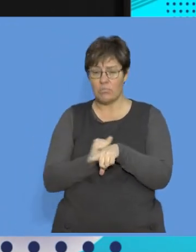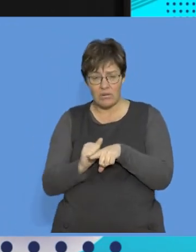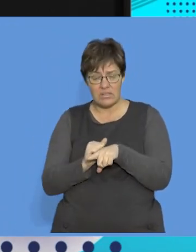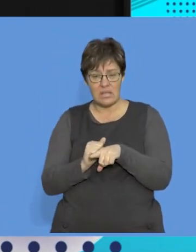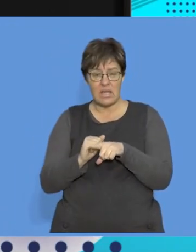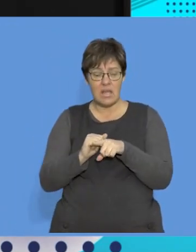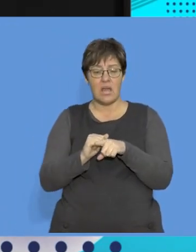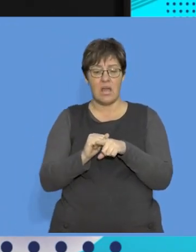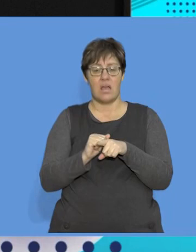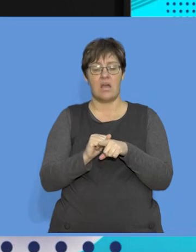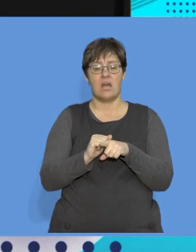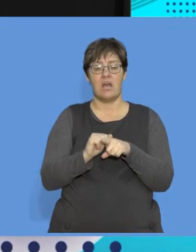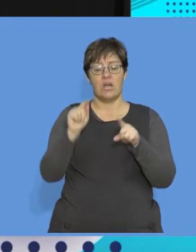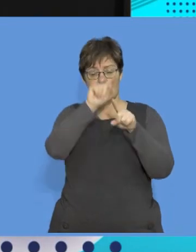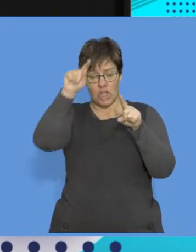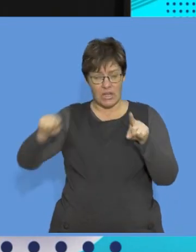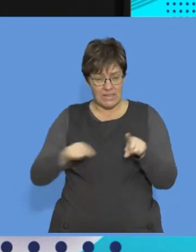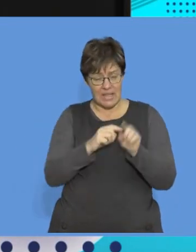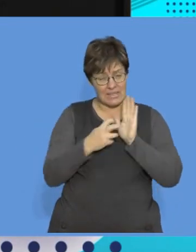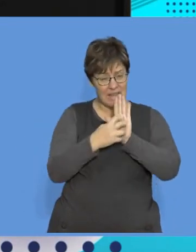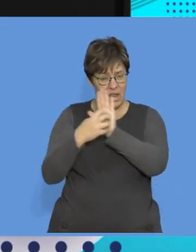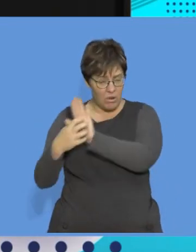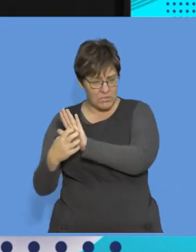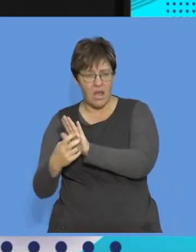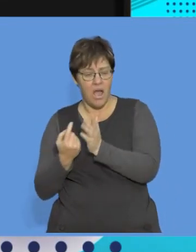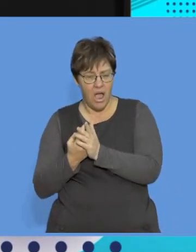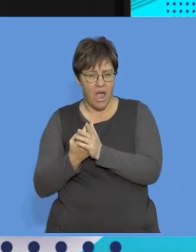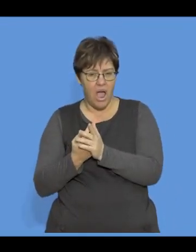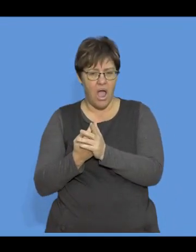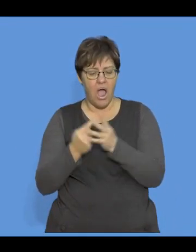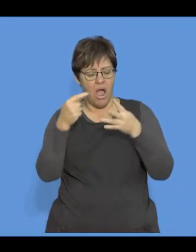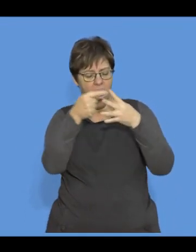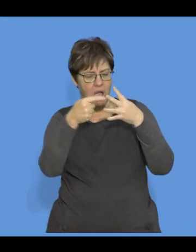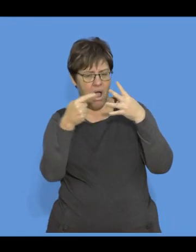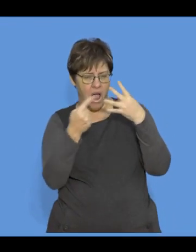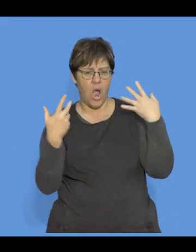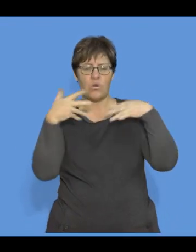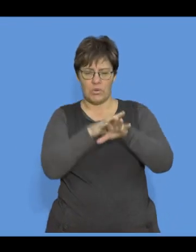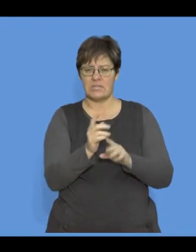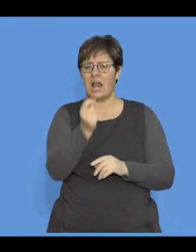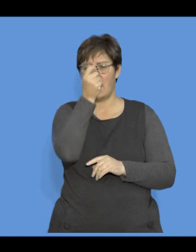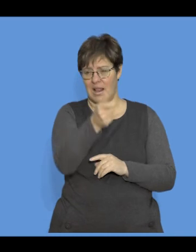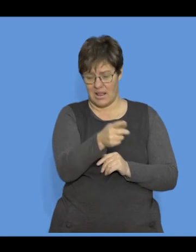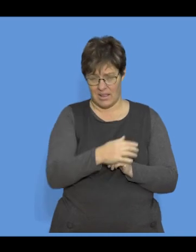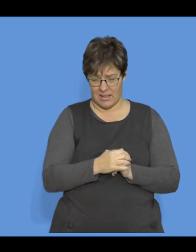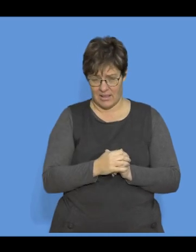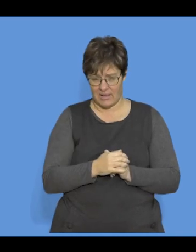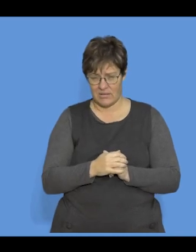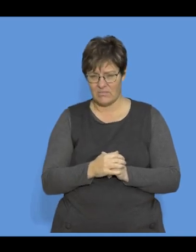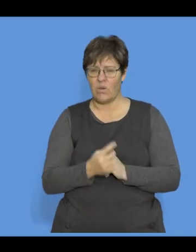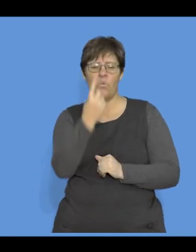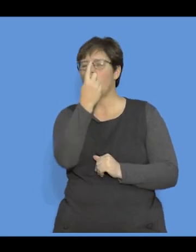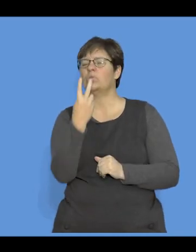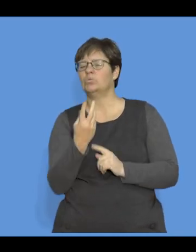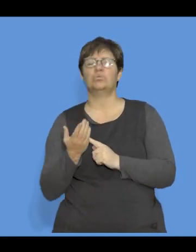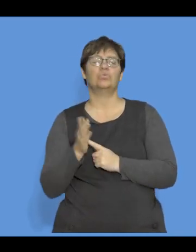diagrams enough times, there are a limited number of combinations you can get. I'm just going to go through one or two just to